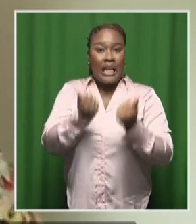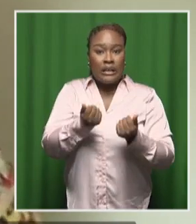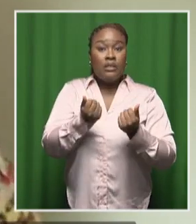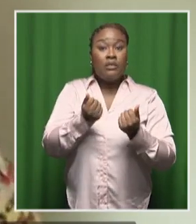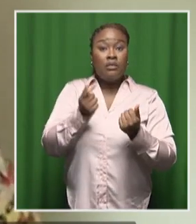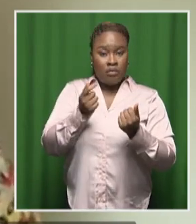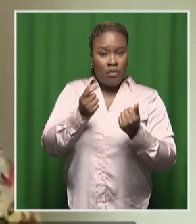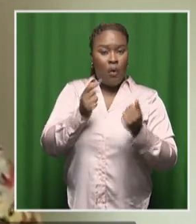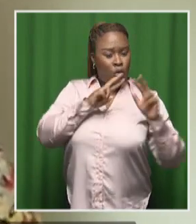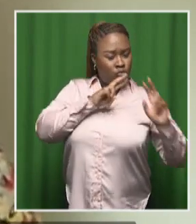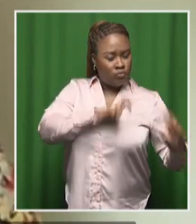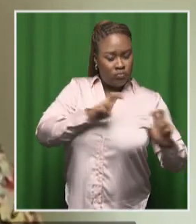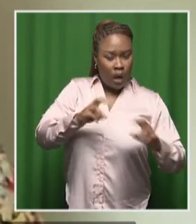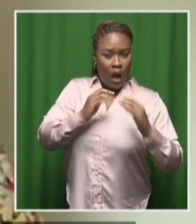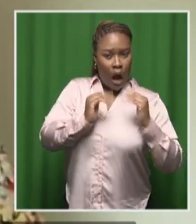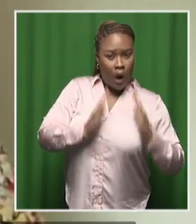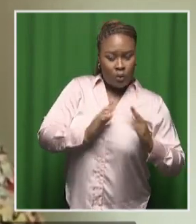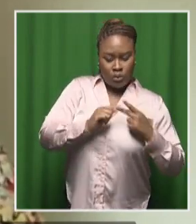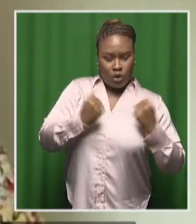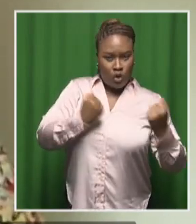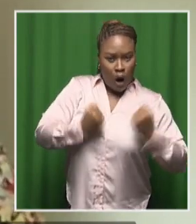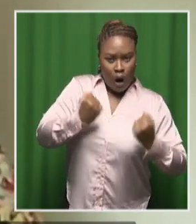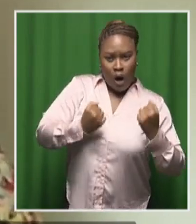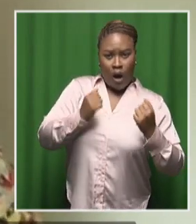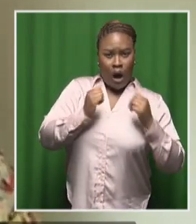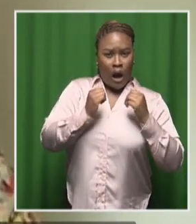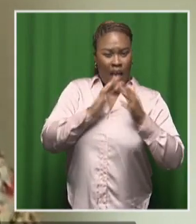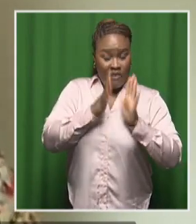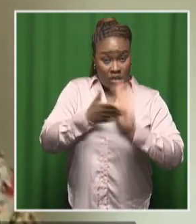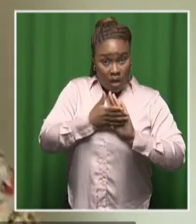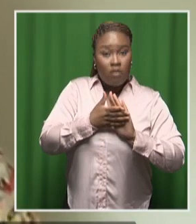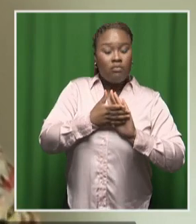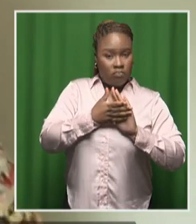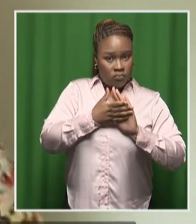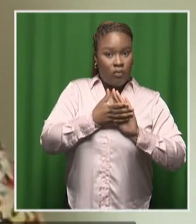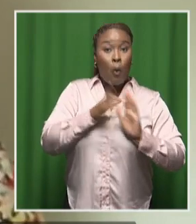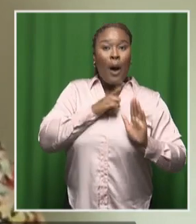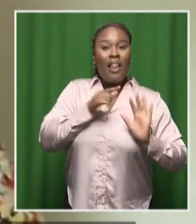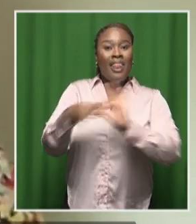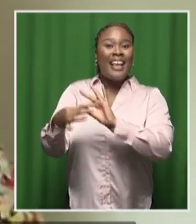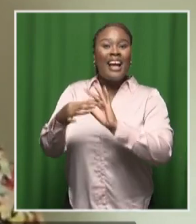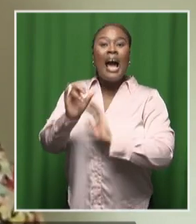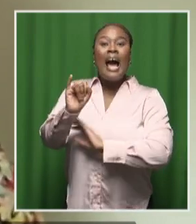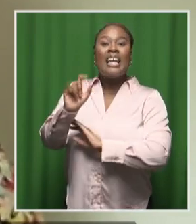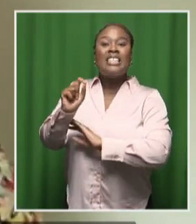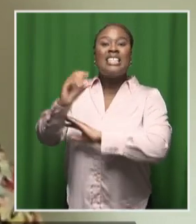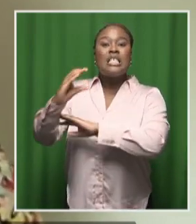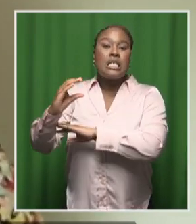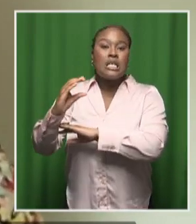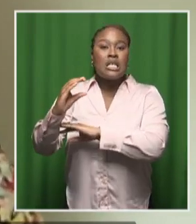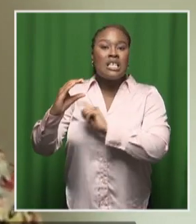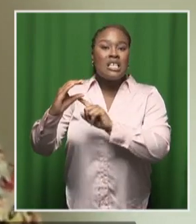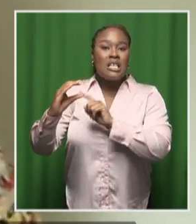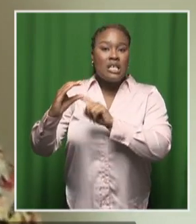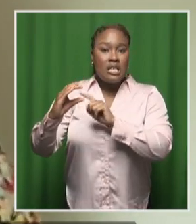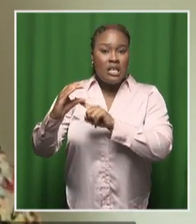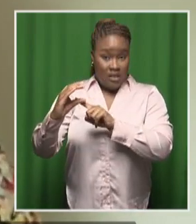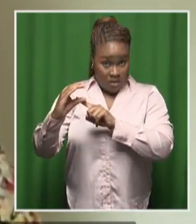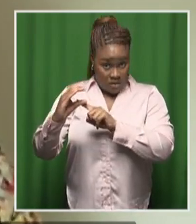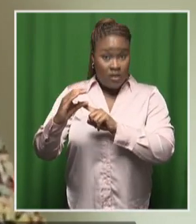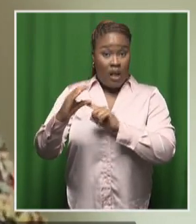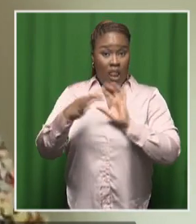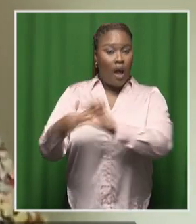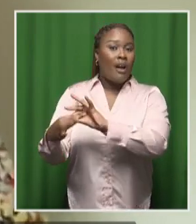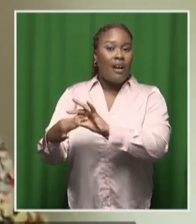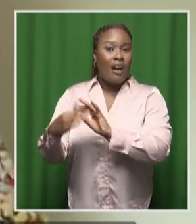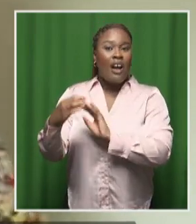court, because they are linked to ITC. And I do think that the